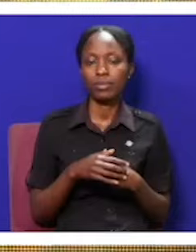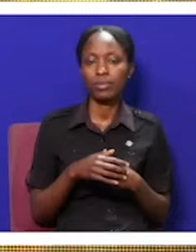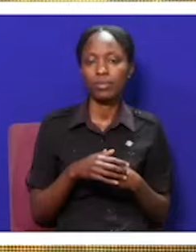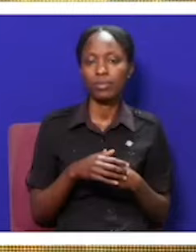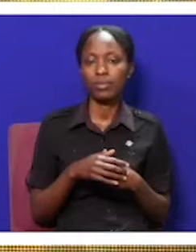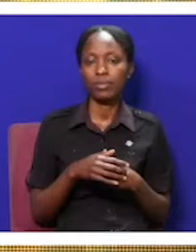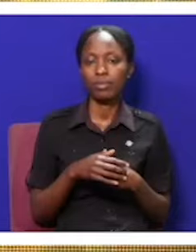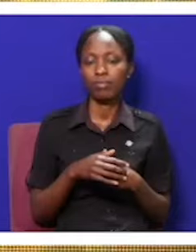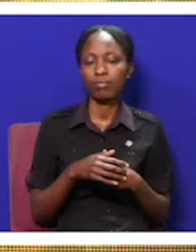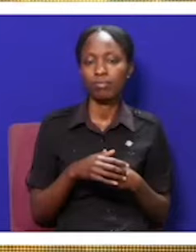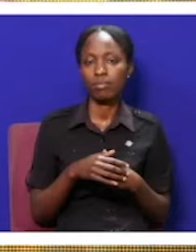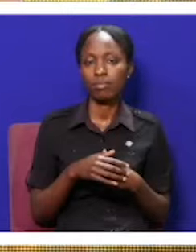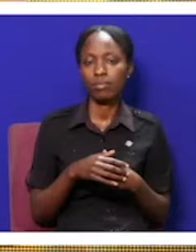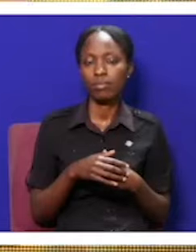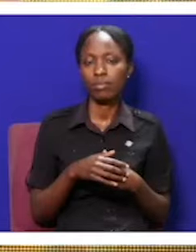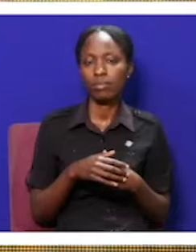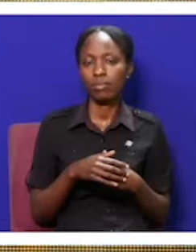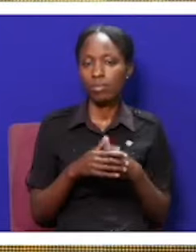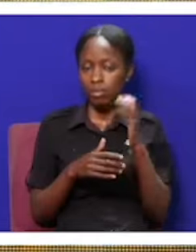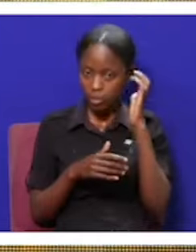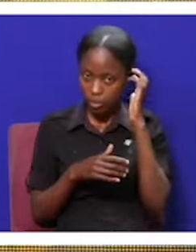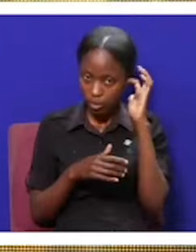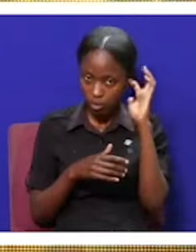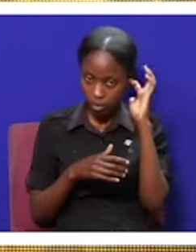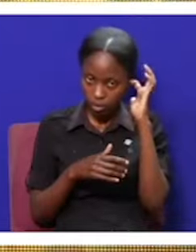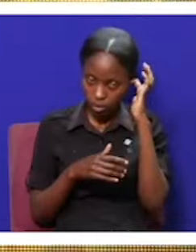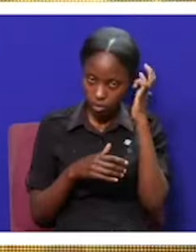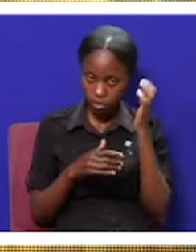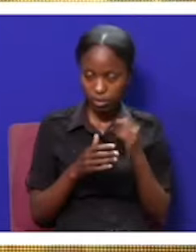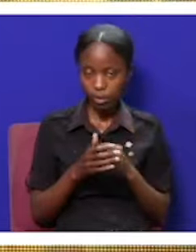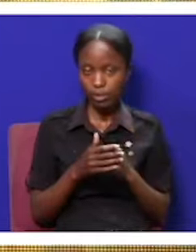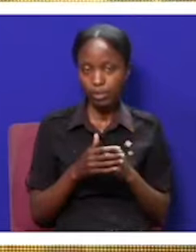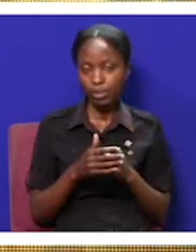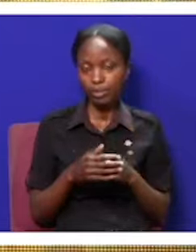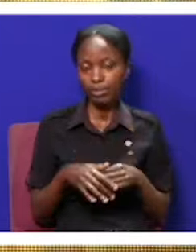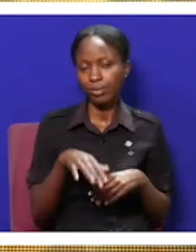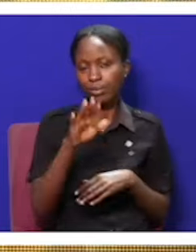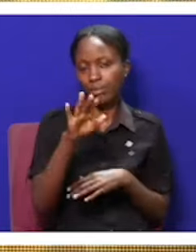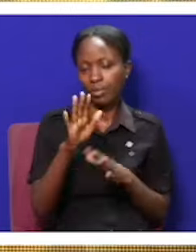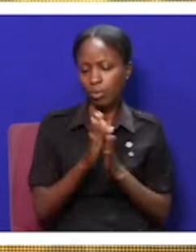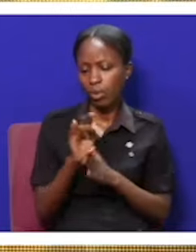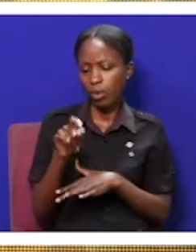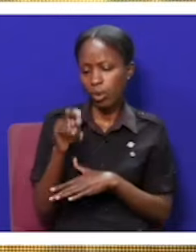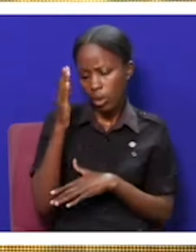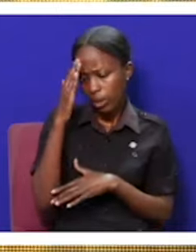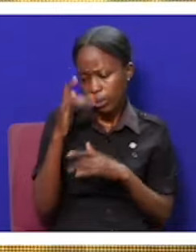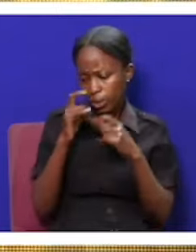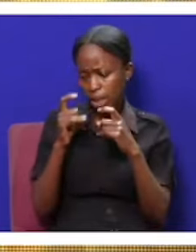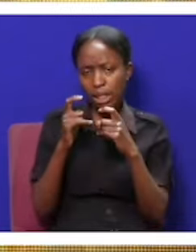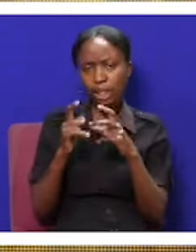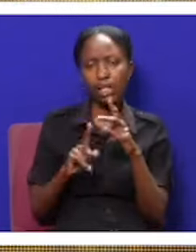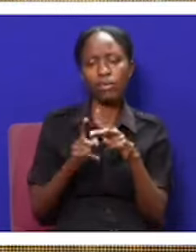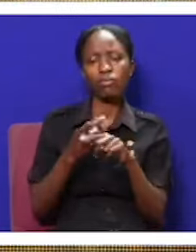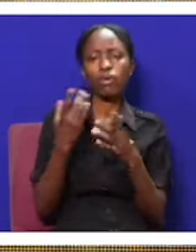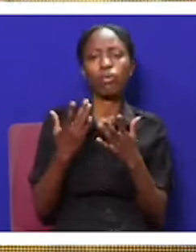what then comes to mind is, where does sin come from? That this man is